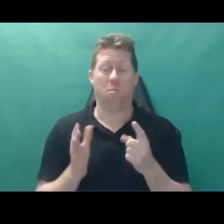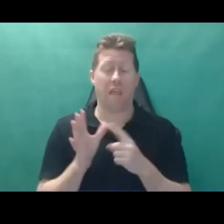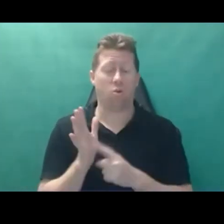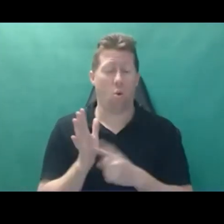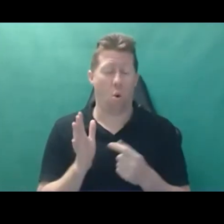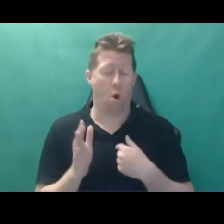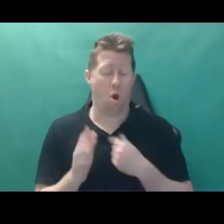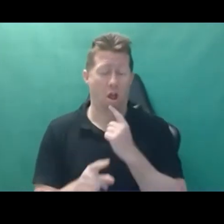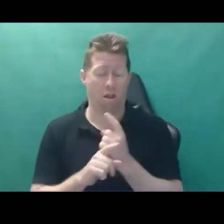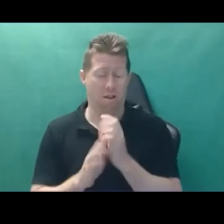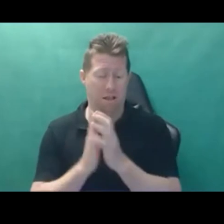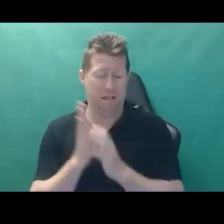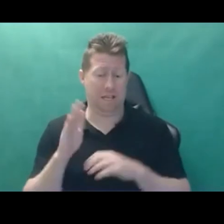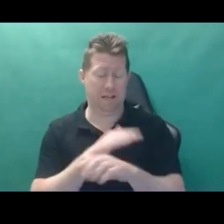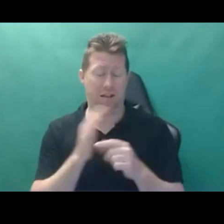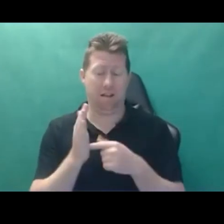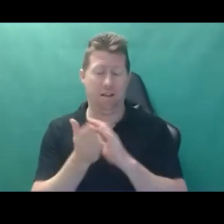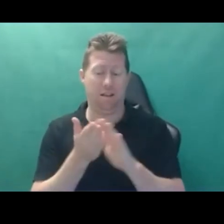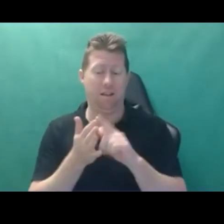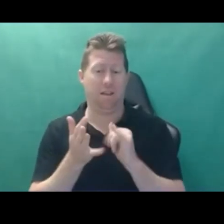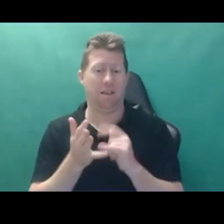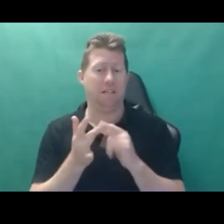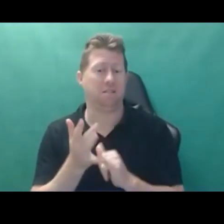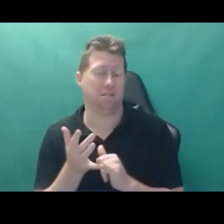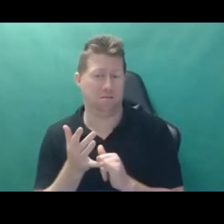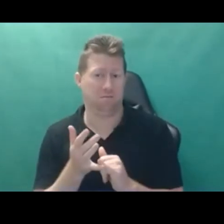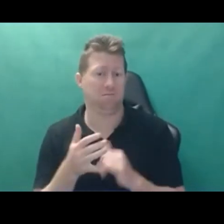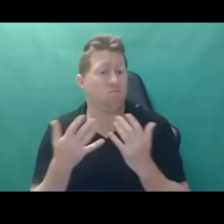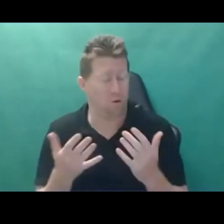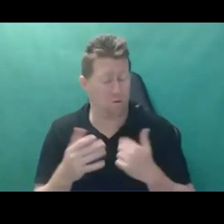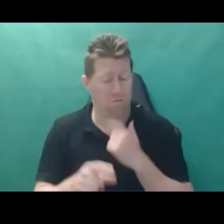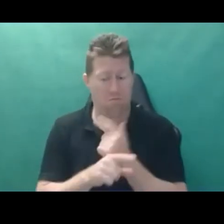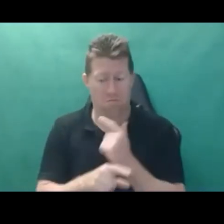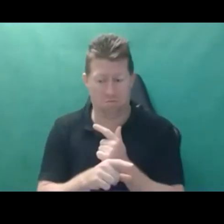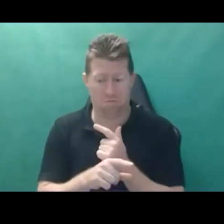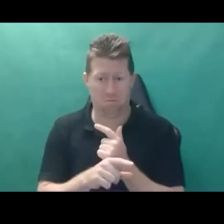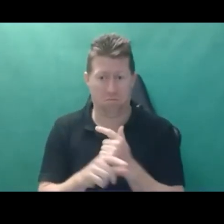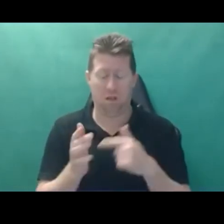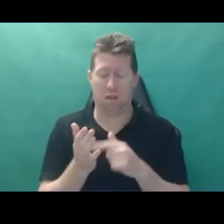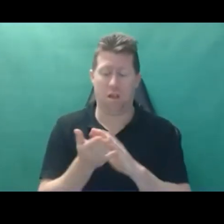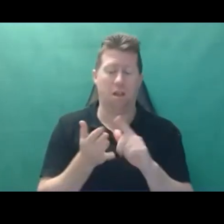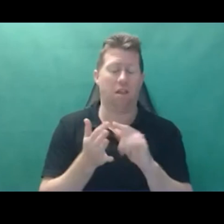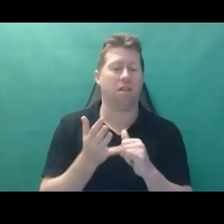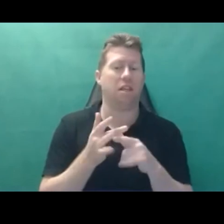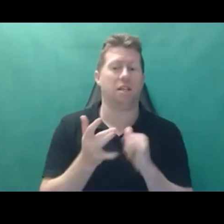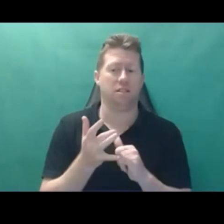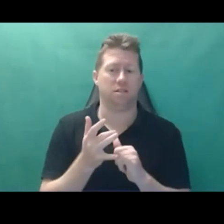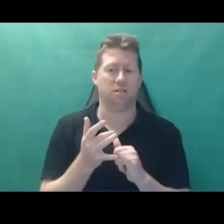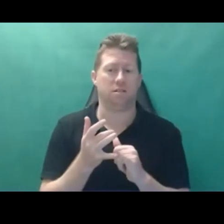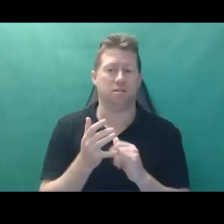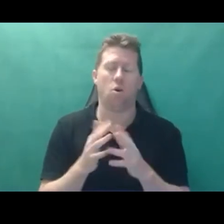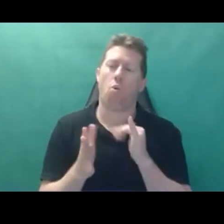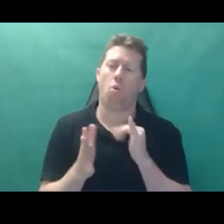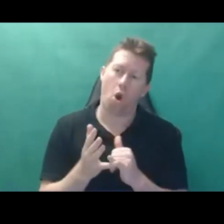in my thesis, I'm going to read it out to you. So I said, my thesis was basically, I should say, it was